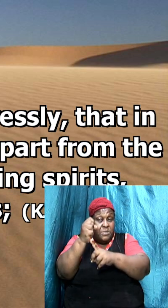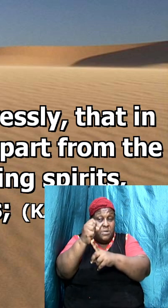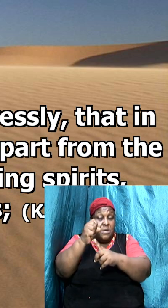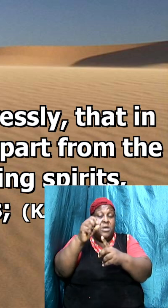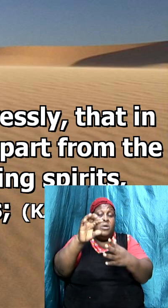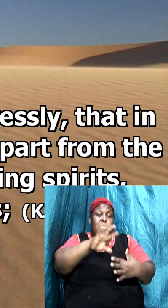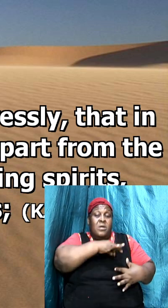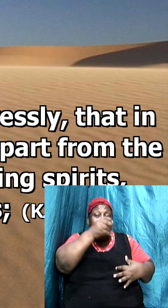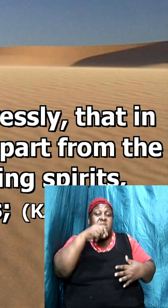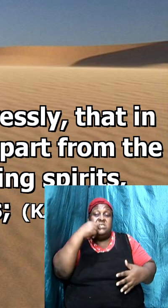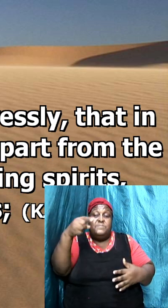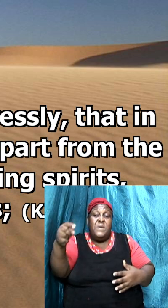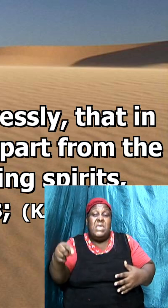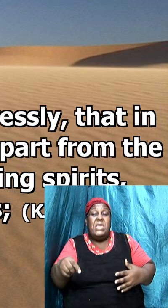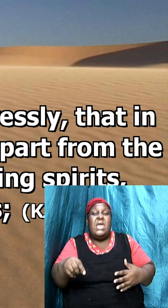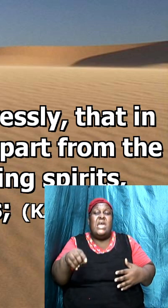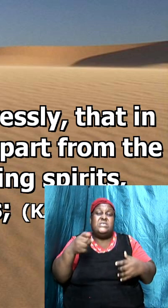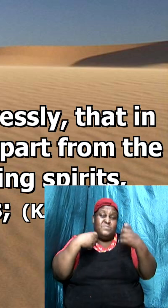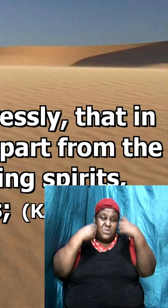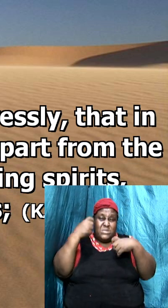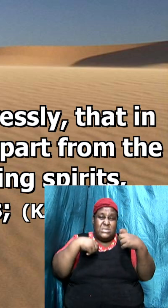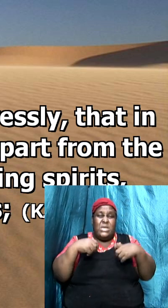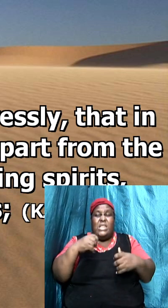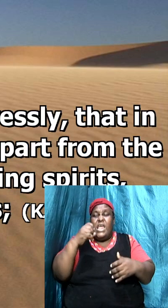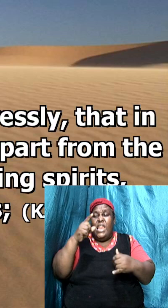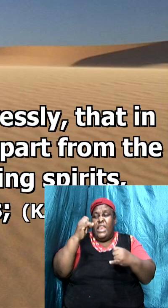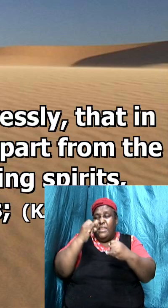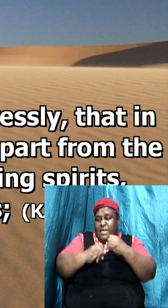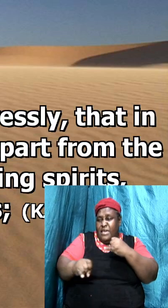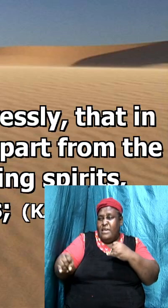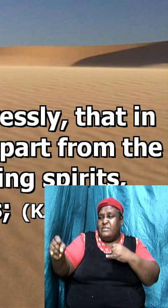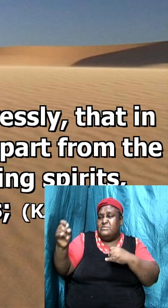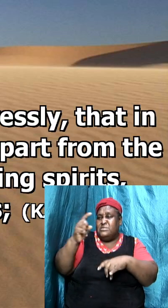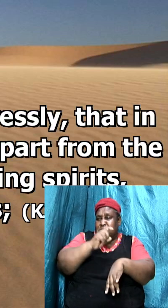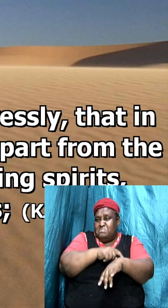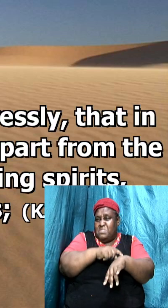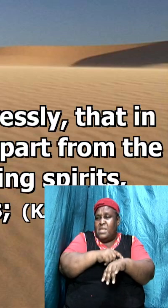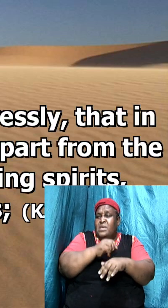the latter times, some shall depart from the faith.